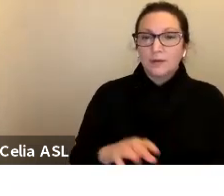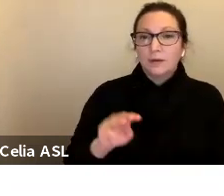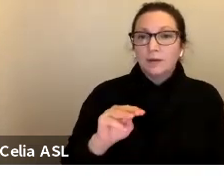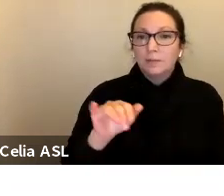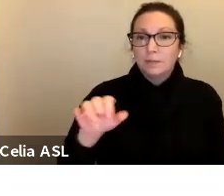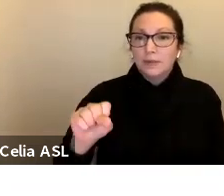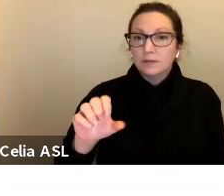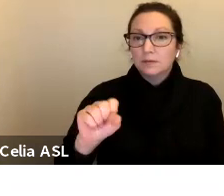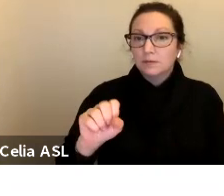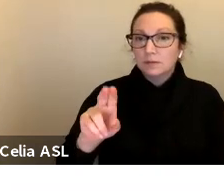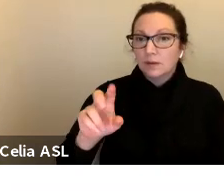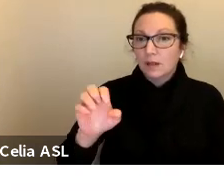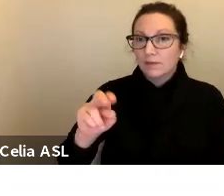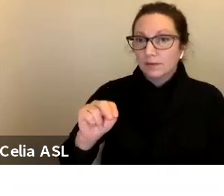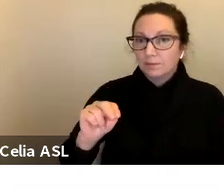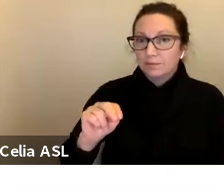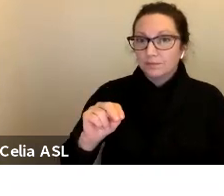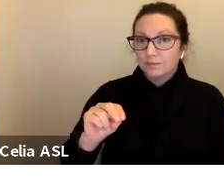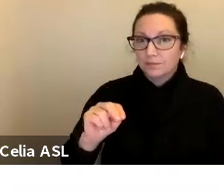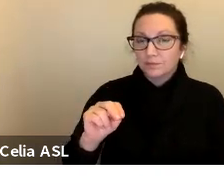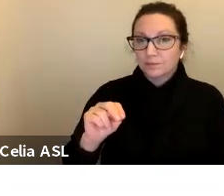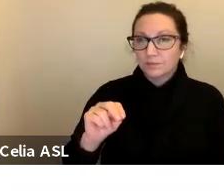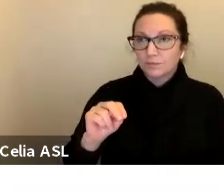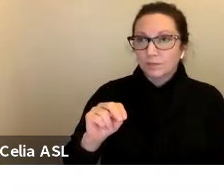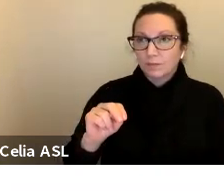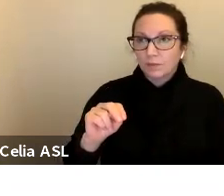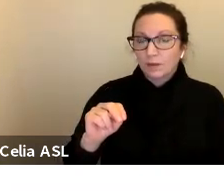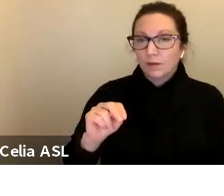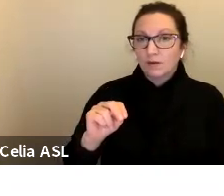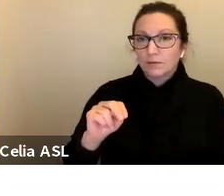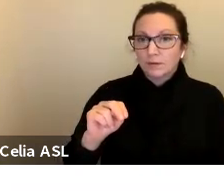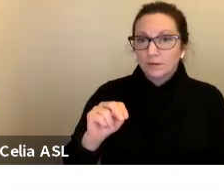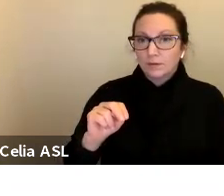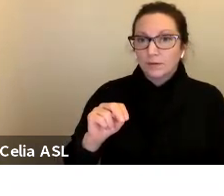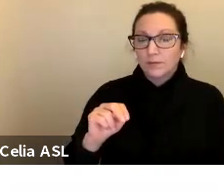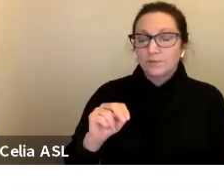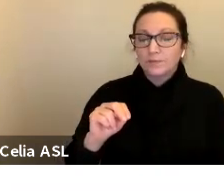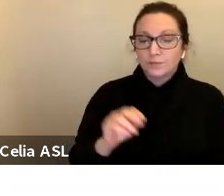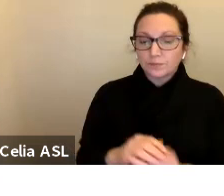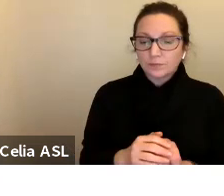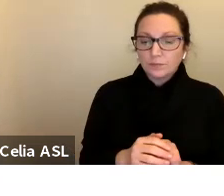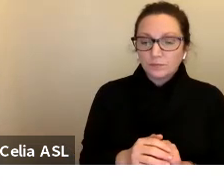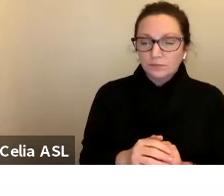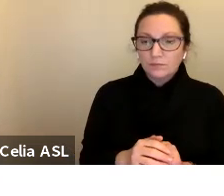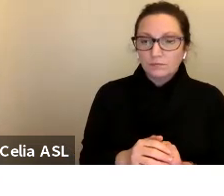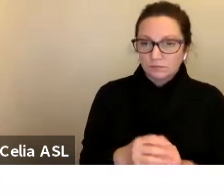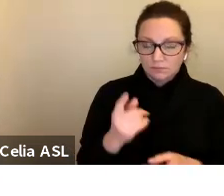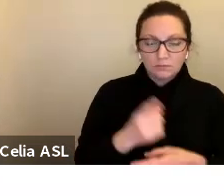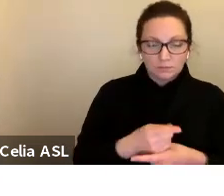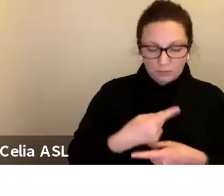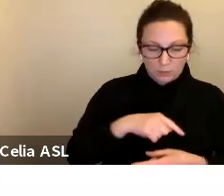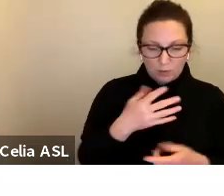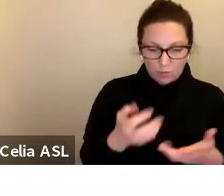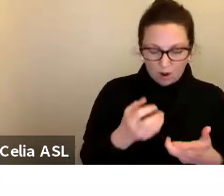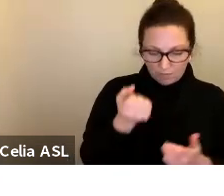helpful, I mean, separate and, I mean, so about the process, it would be helpful to understand the process